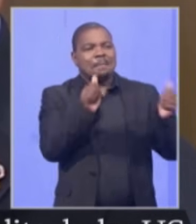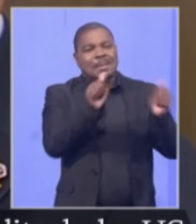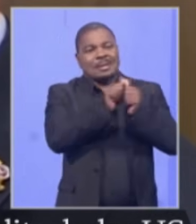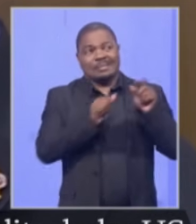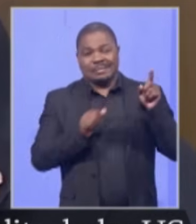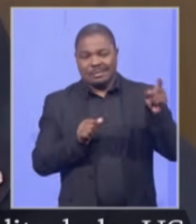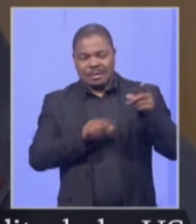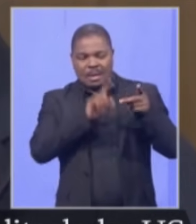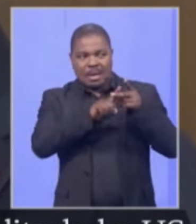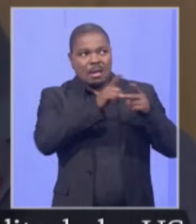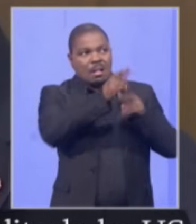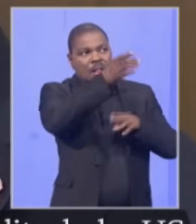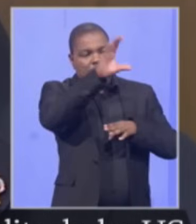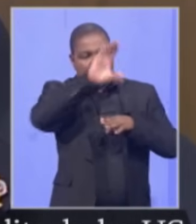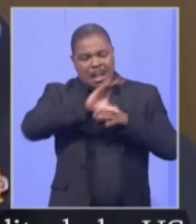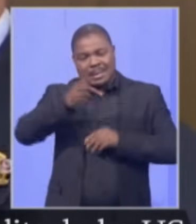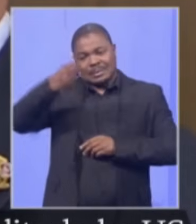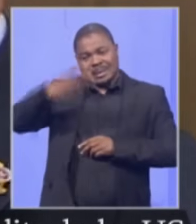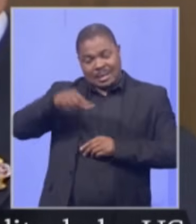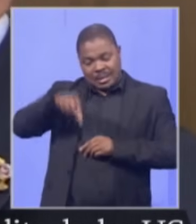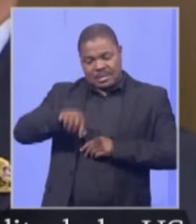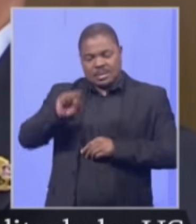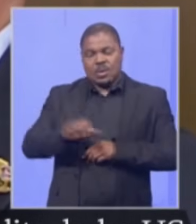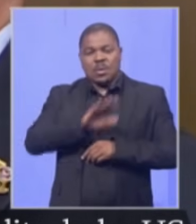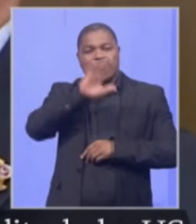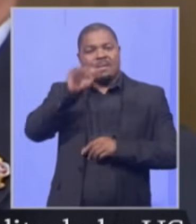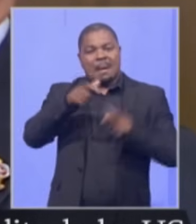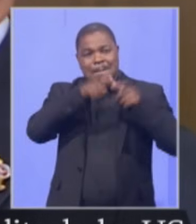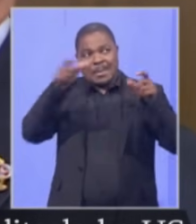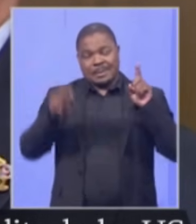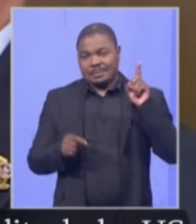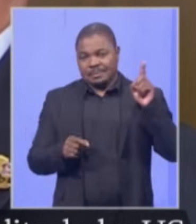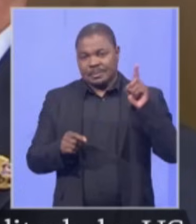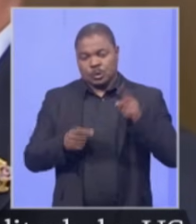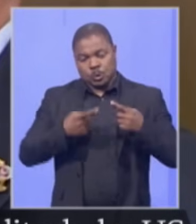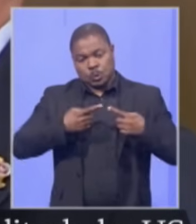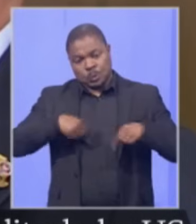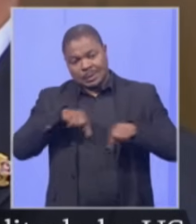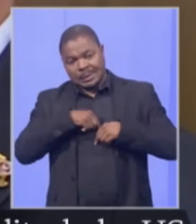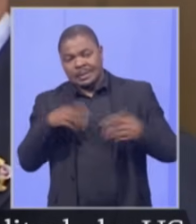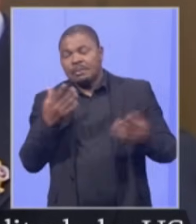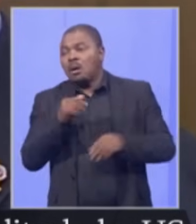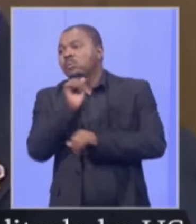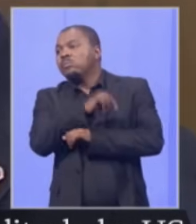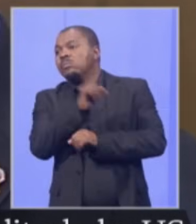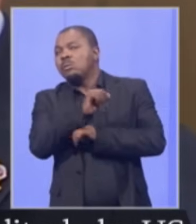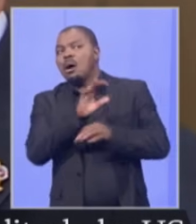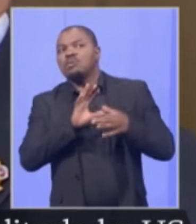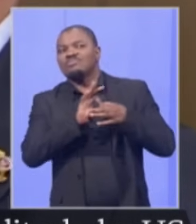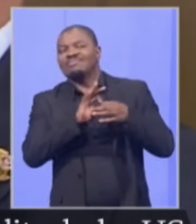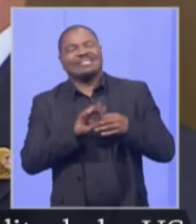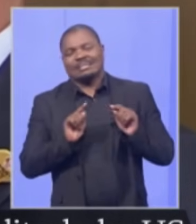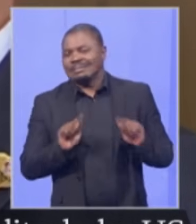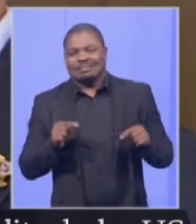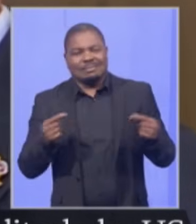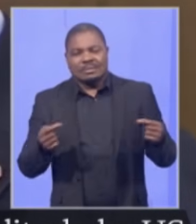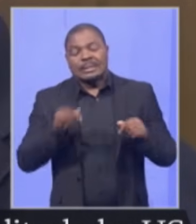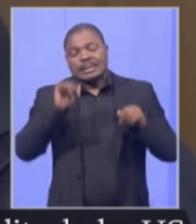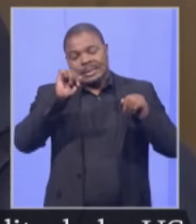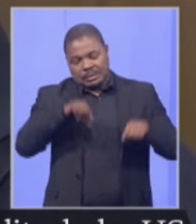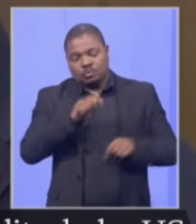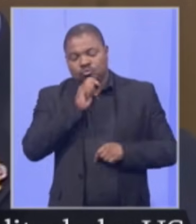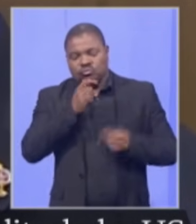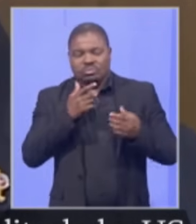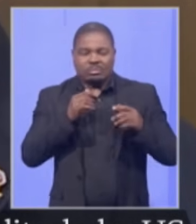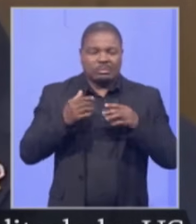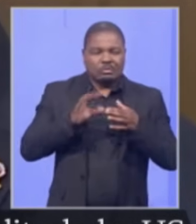second biggest investor in South Africa. So we cannot afford to ignore the relationship. Yes, it is strained, as you